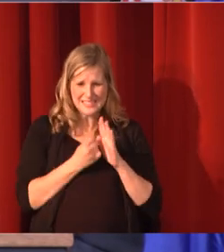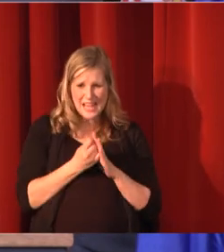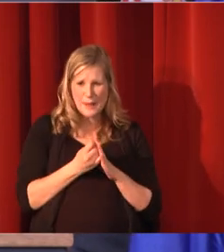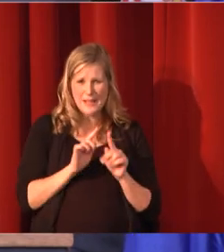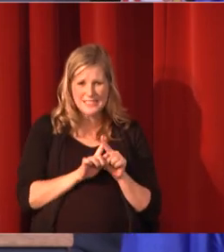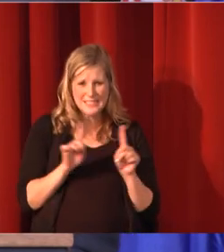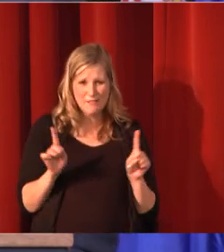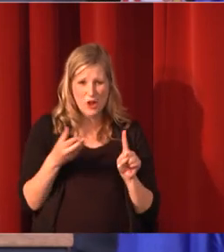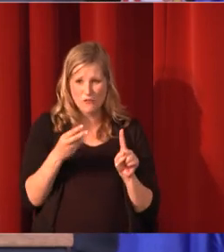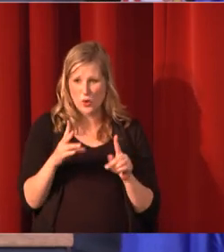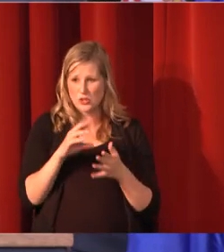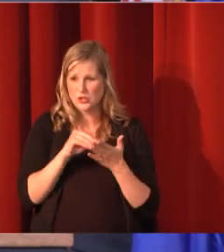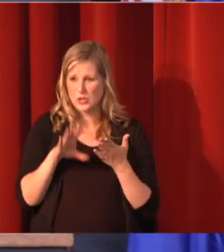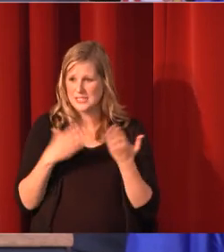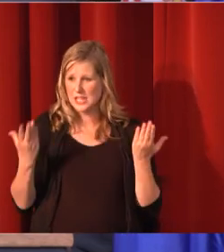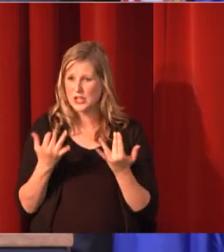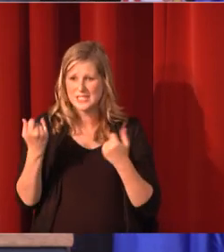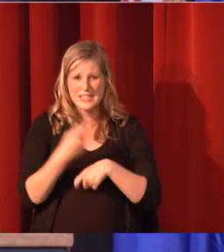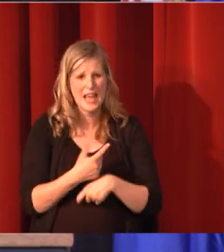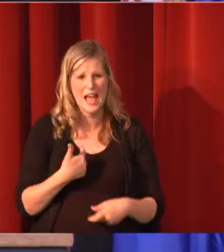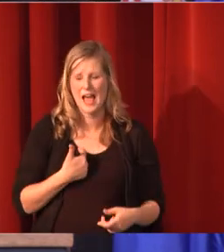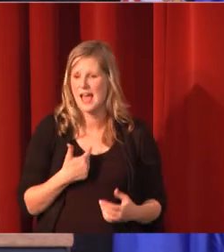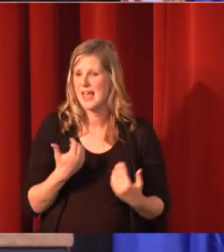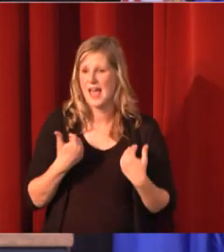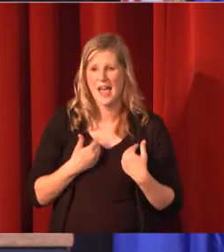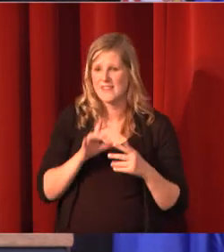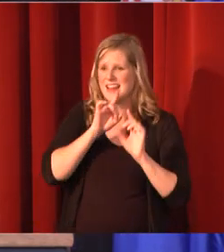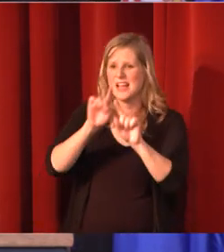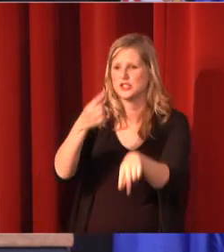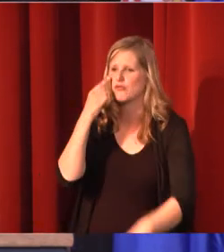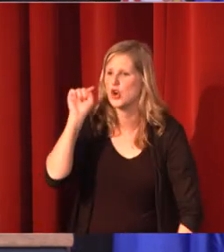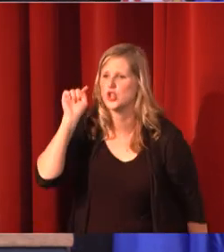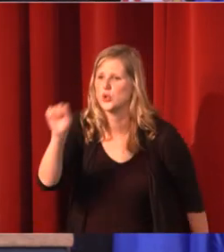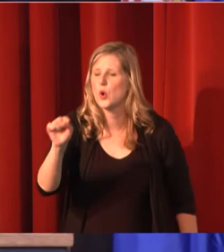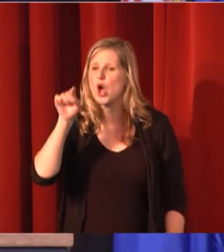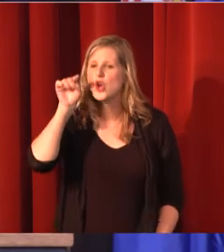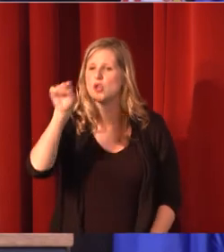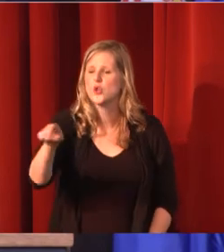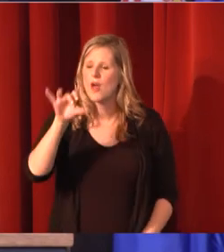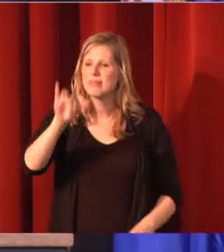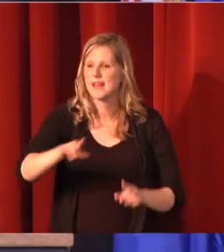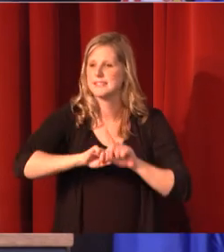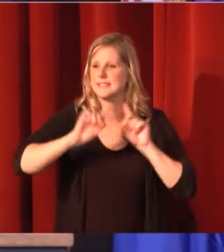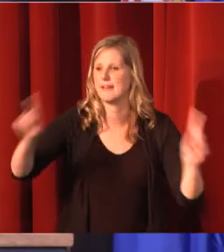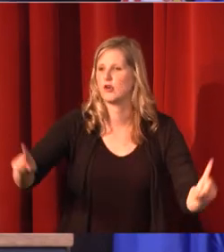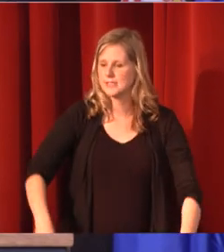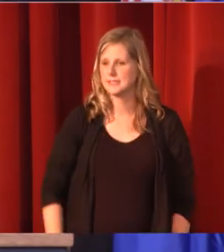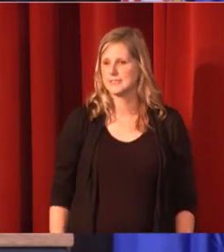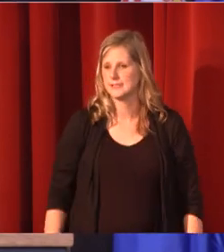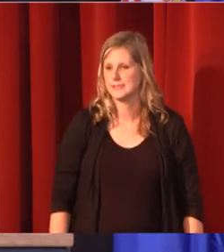those Harding students are here today too and I have an answer for you you are that difference